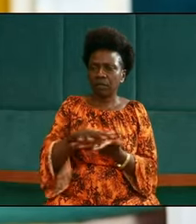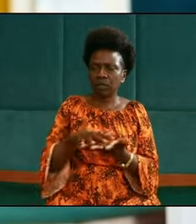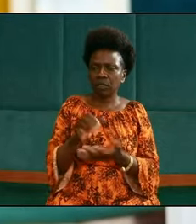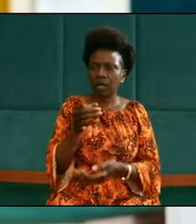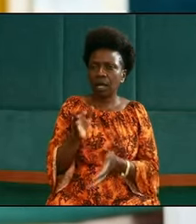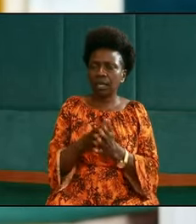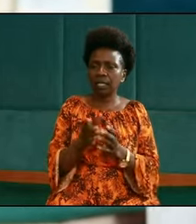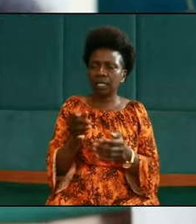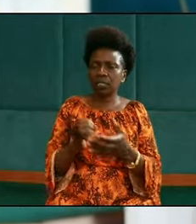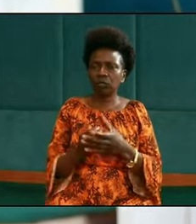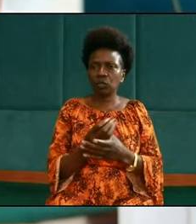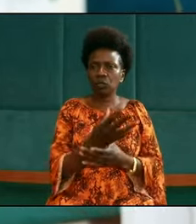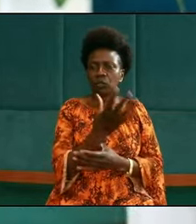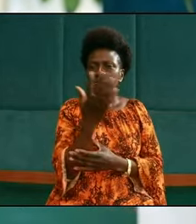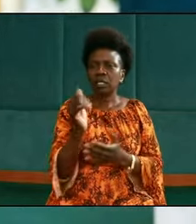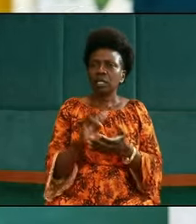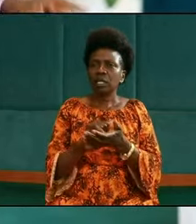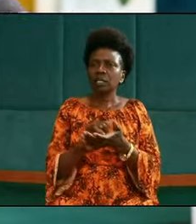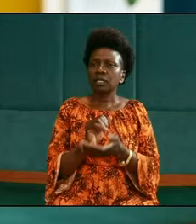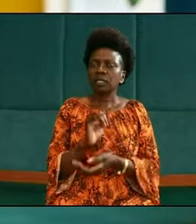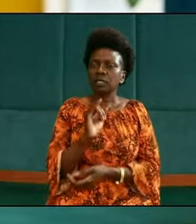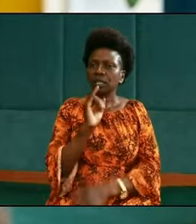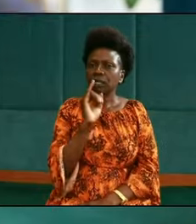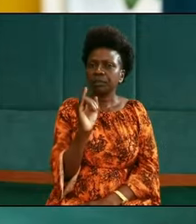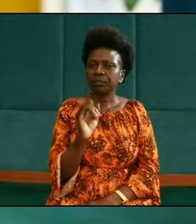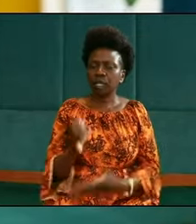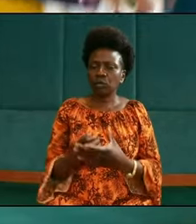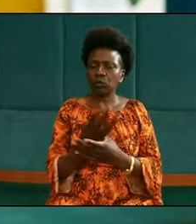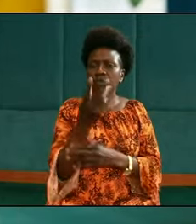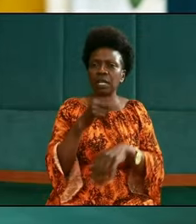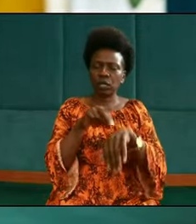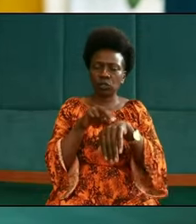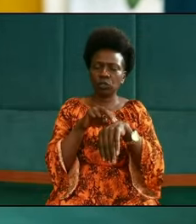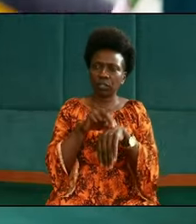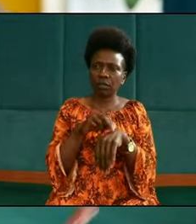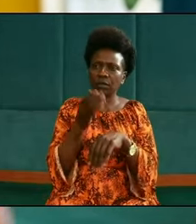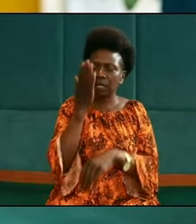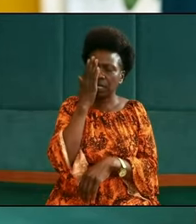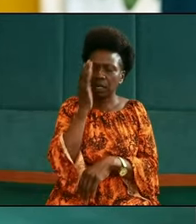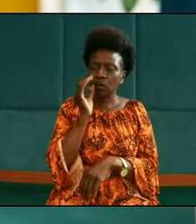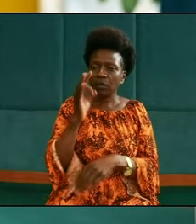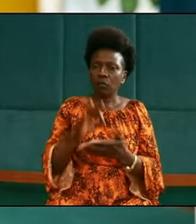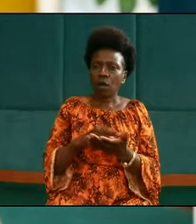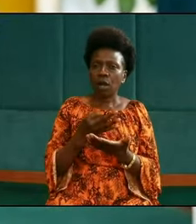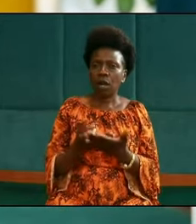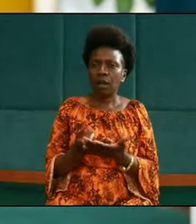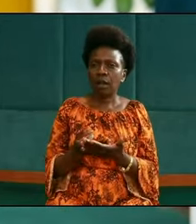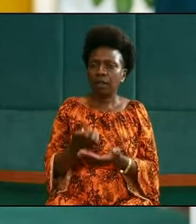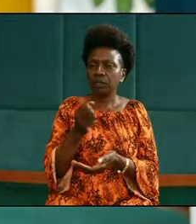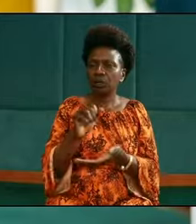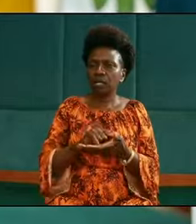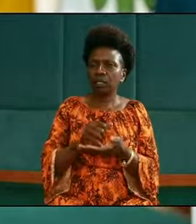this tree, that is the tree of the nation of Israel, would fall so